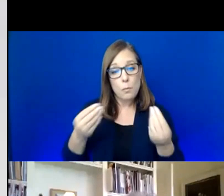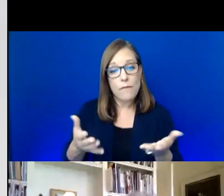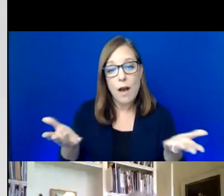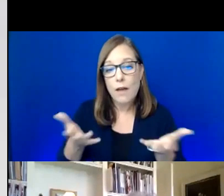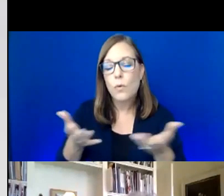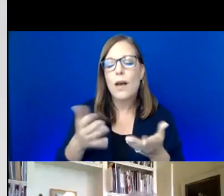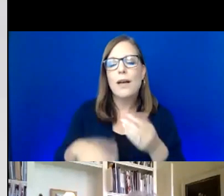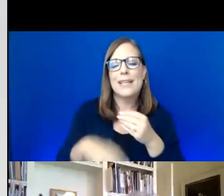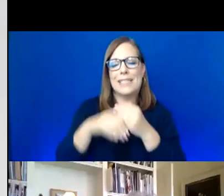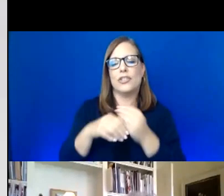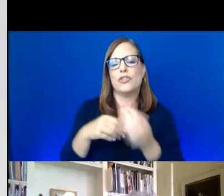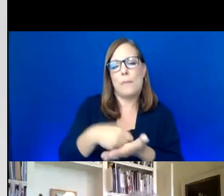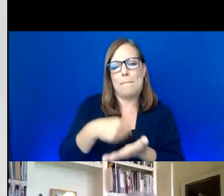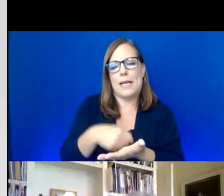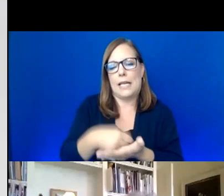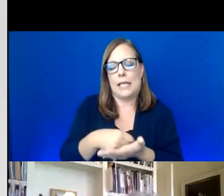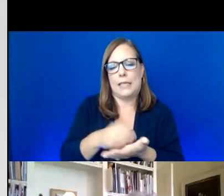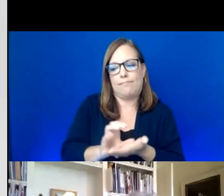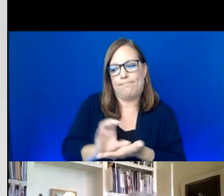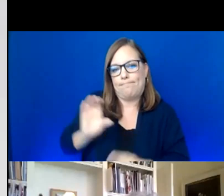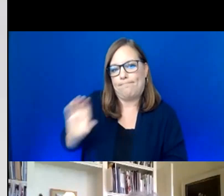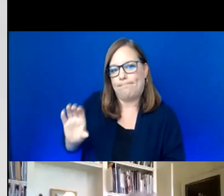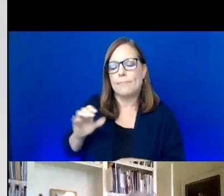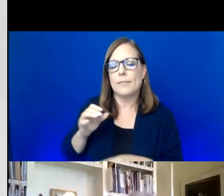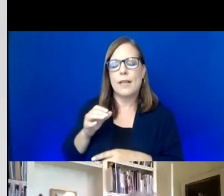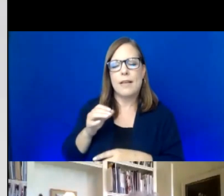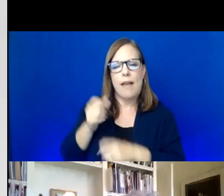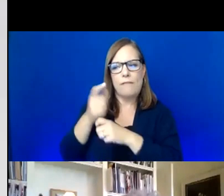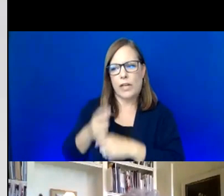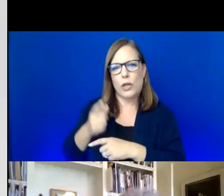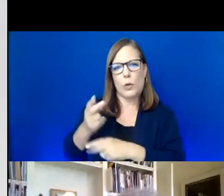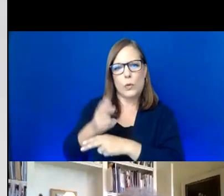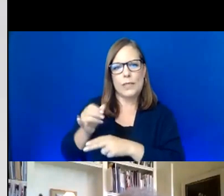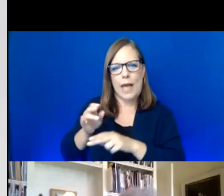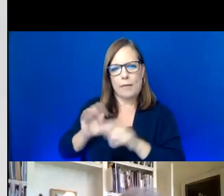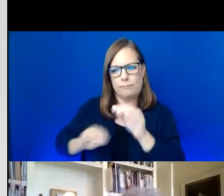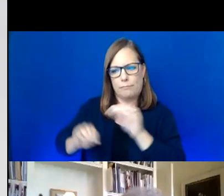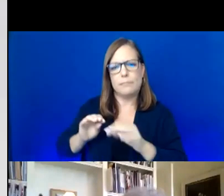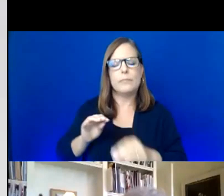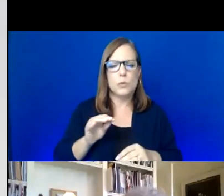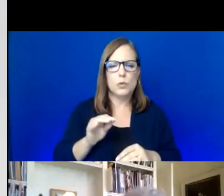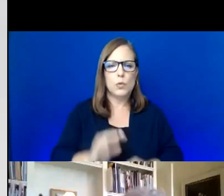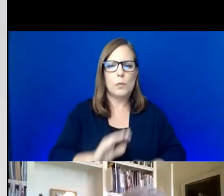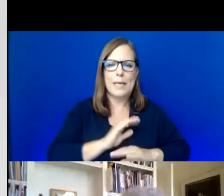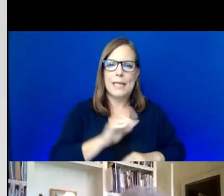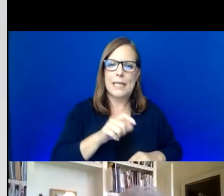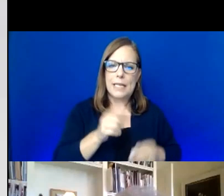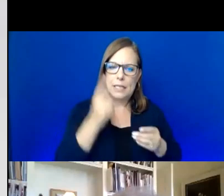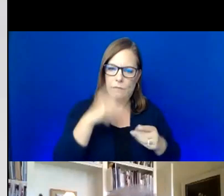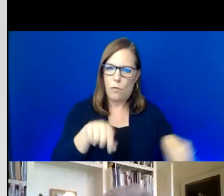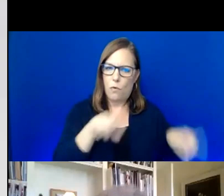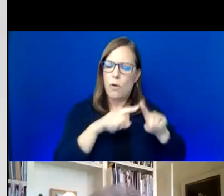additional set-aside dollars each year to address unmet needs and the emerging needs of San Francisco's growing diverse older